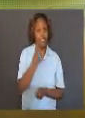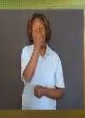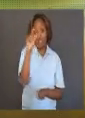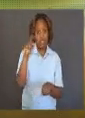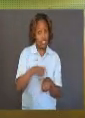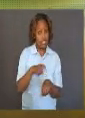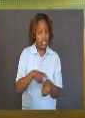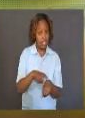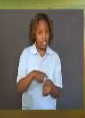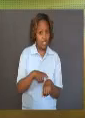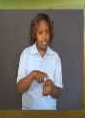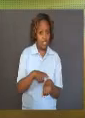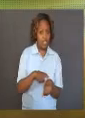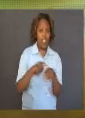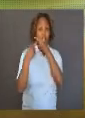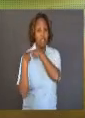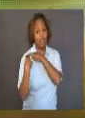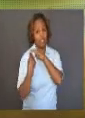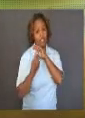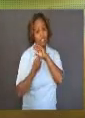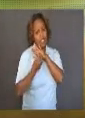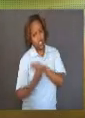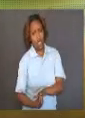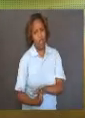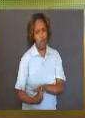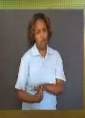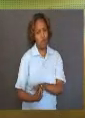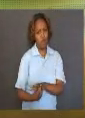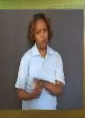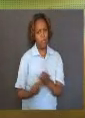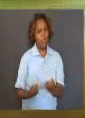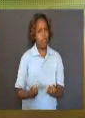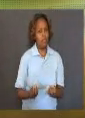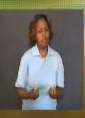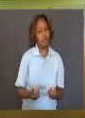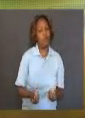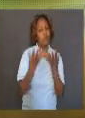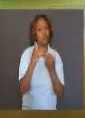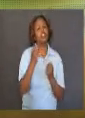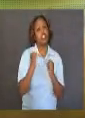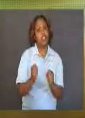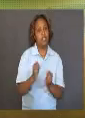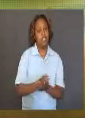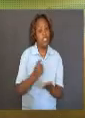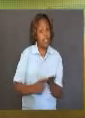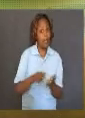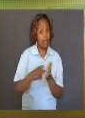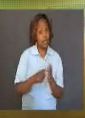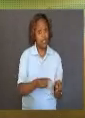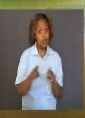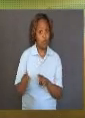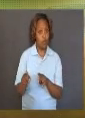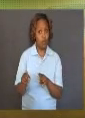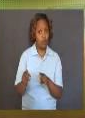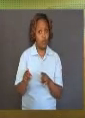Sometimes the burdens of responsibilities are overwhelming. This means that we